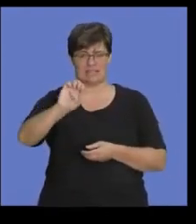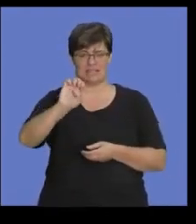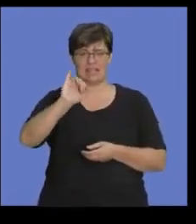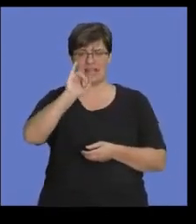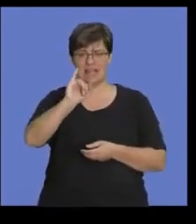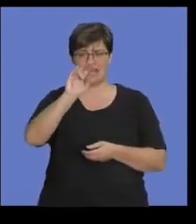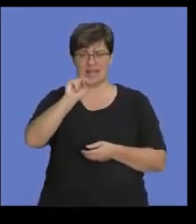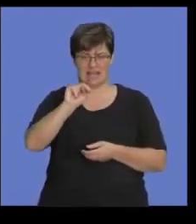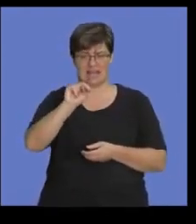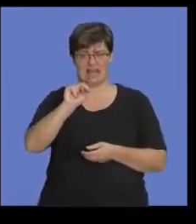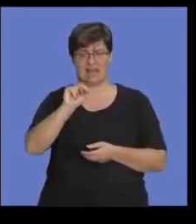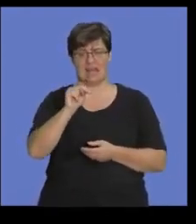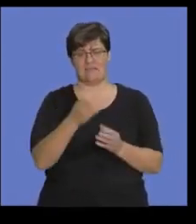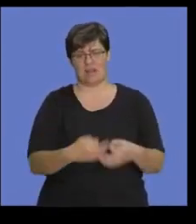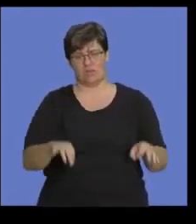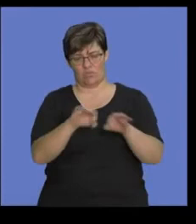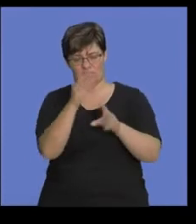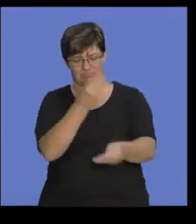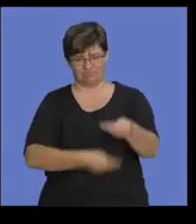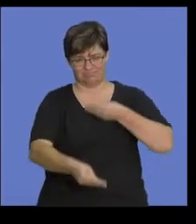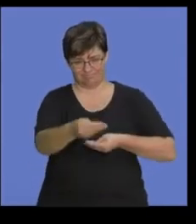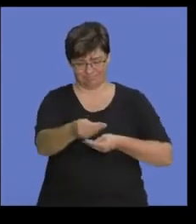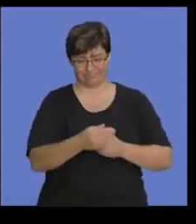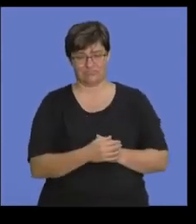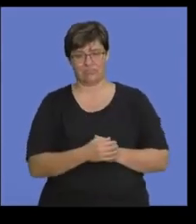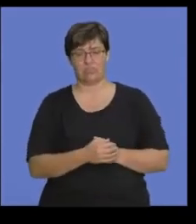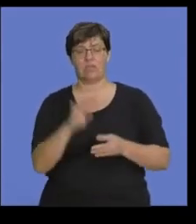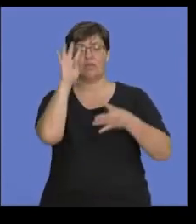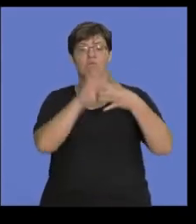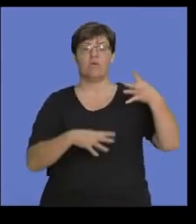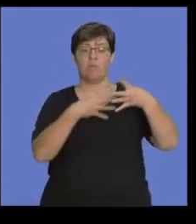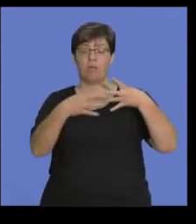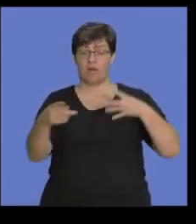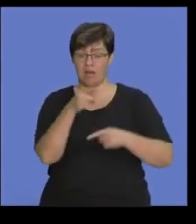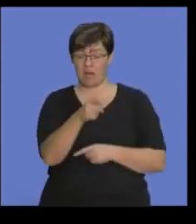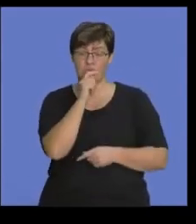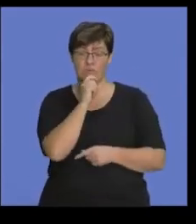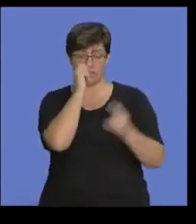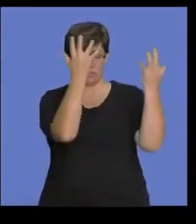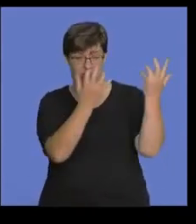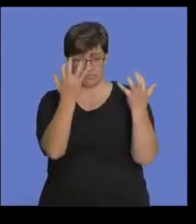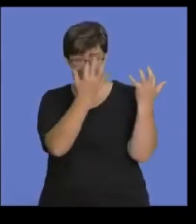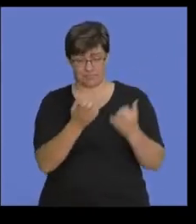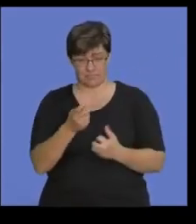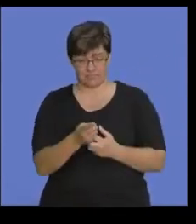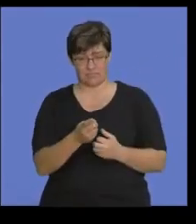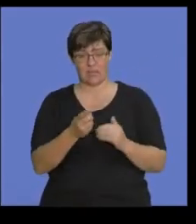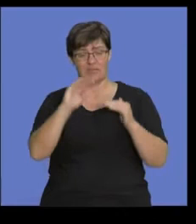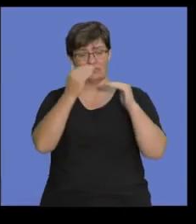also call this the trade in value. The formula that we normally use to